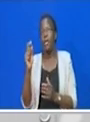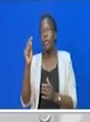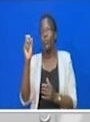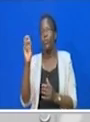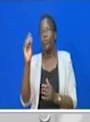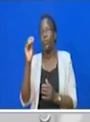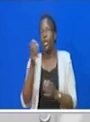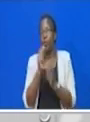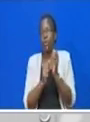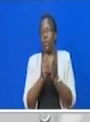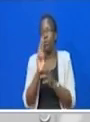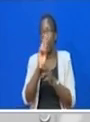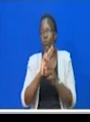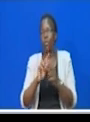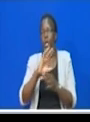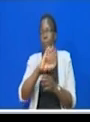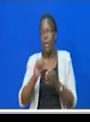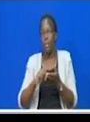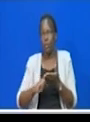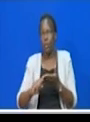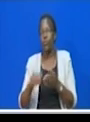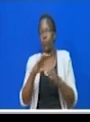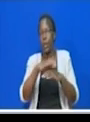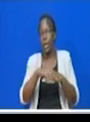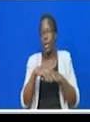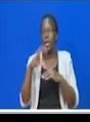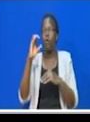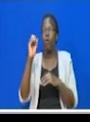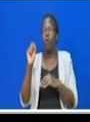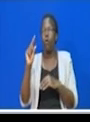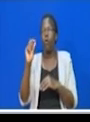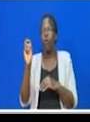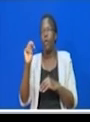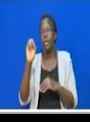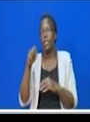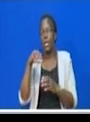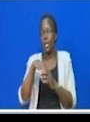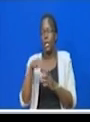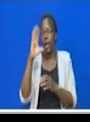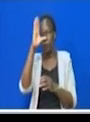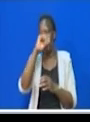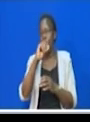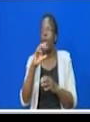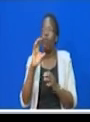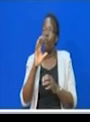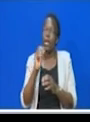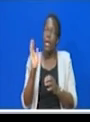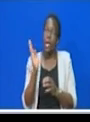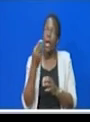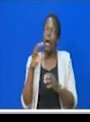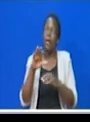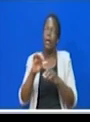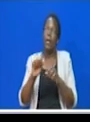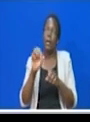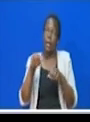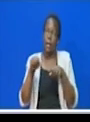to acquire colonies in Africa. As we agreed earlier, as historians, for you to fully provide the